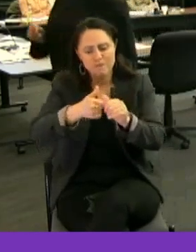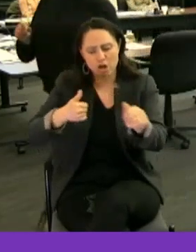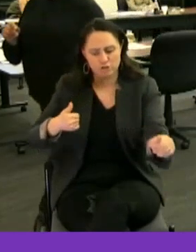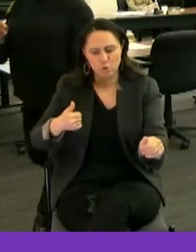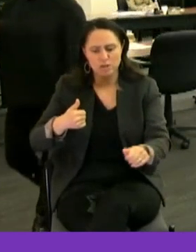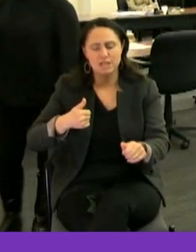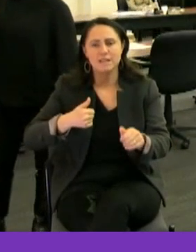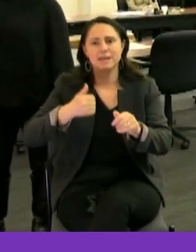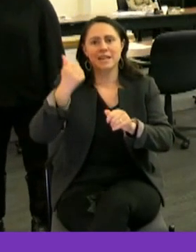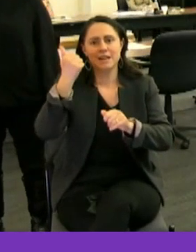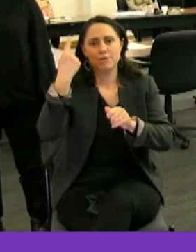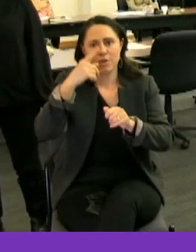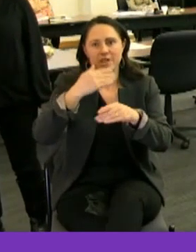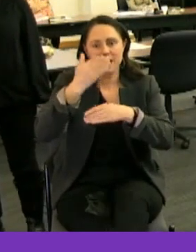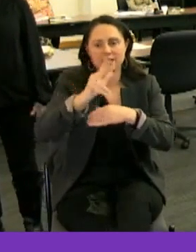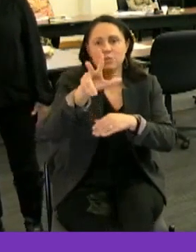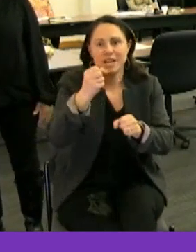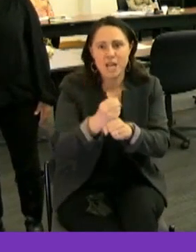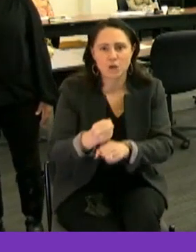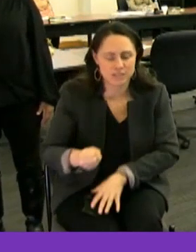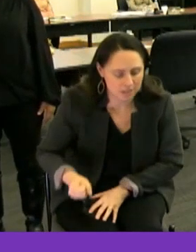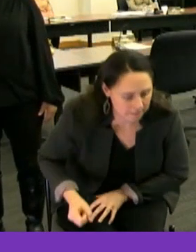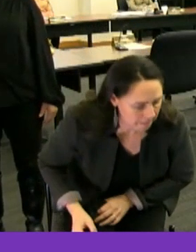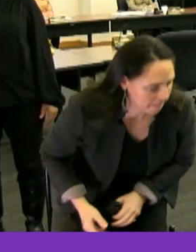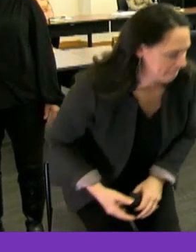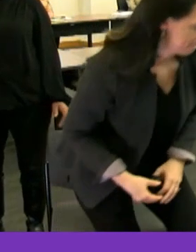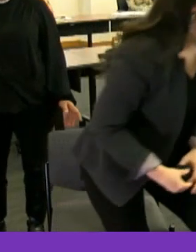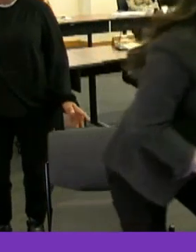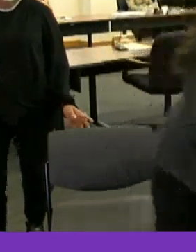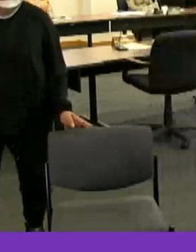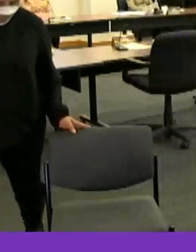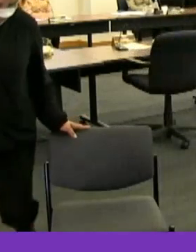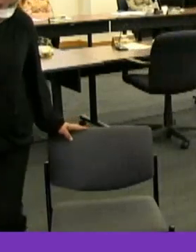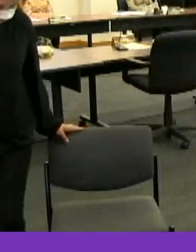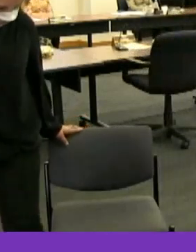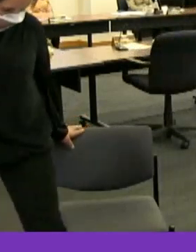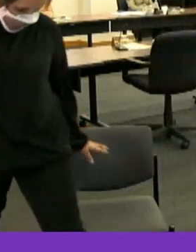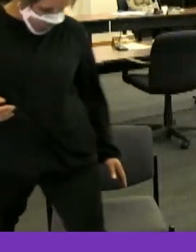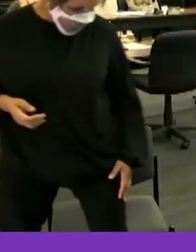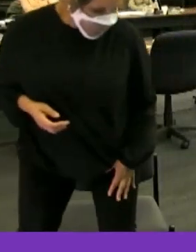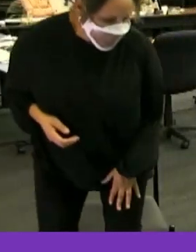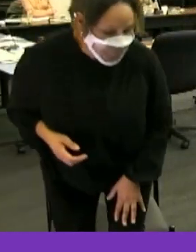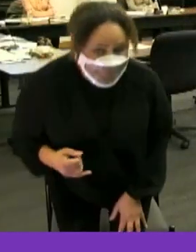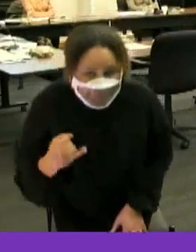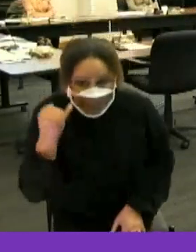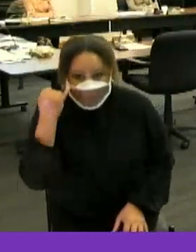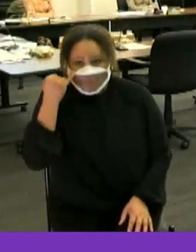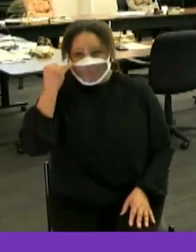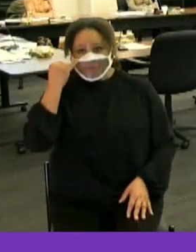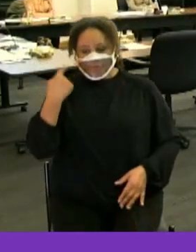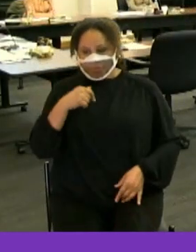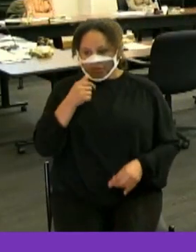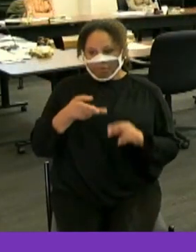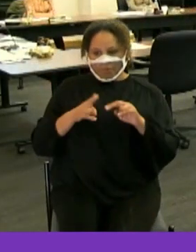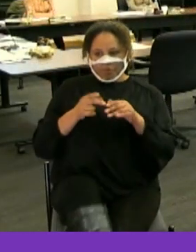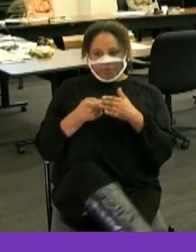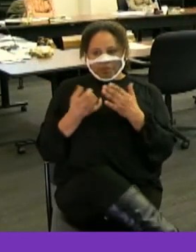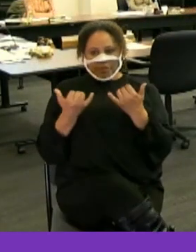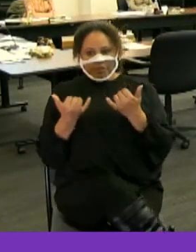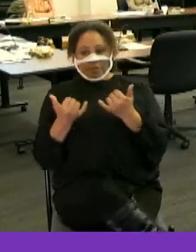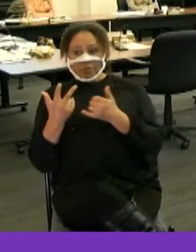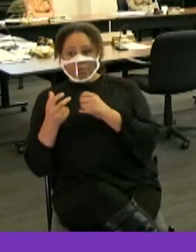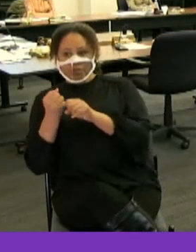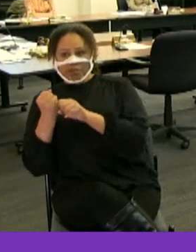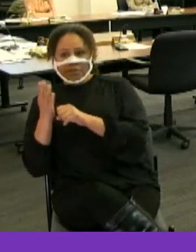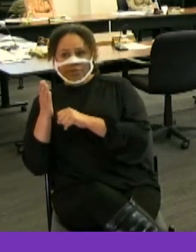short each of the next 3 years. So if we don't increase the rates now, in 3 years, if we do not get the enrollment now, we're looking like